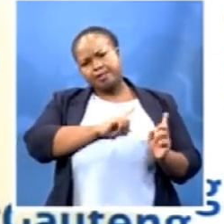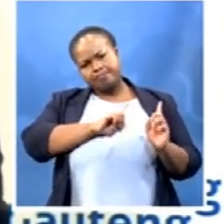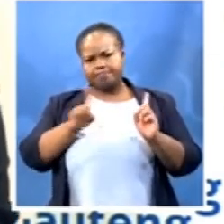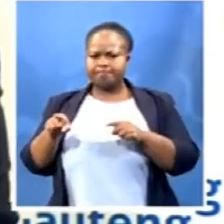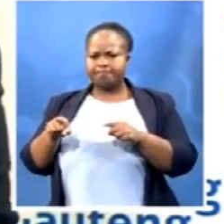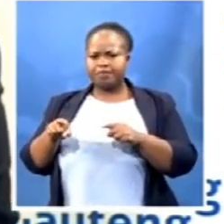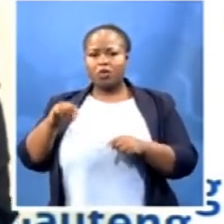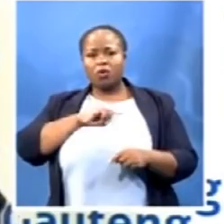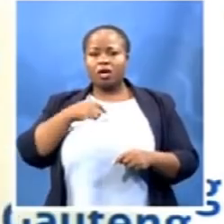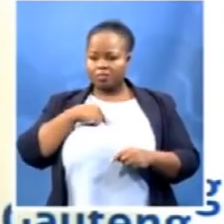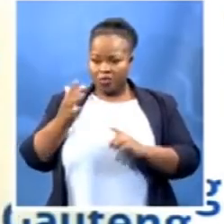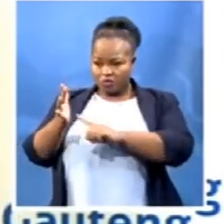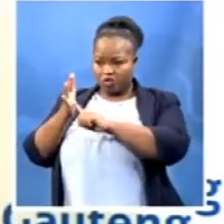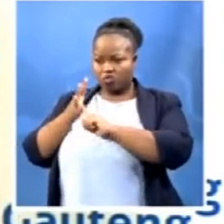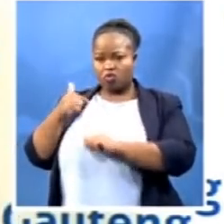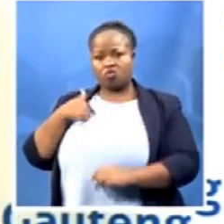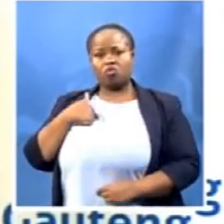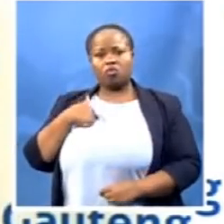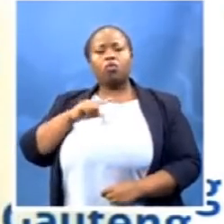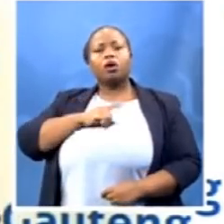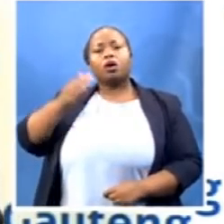we know that there's a line